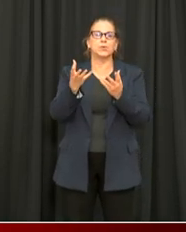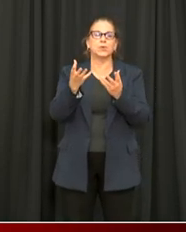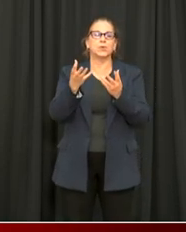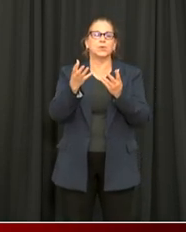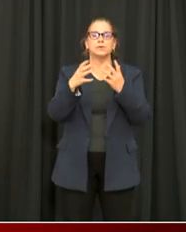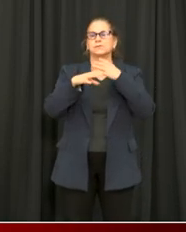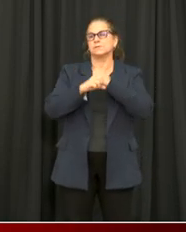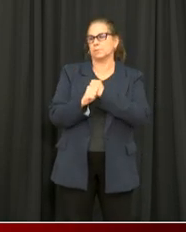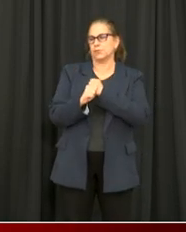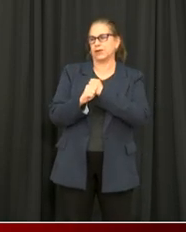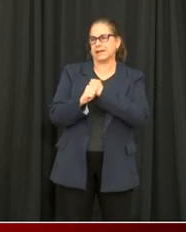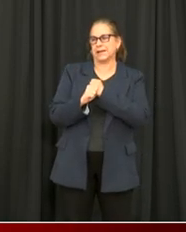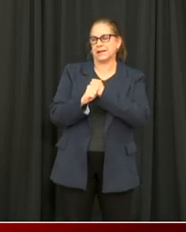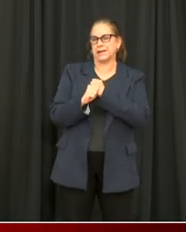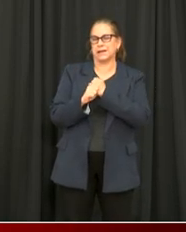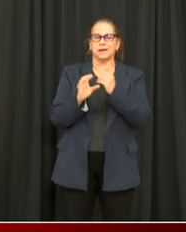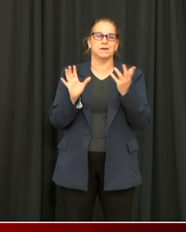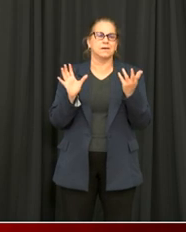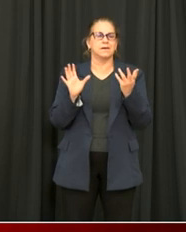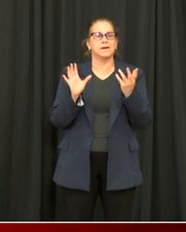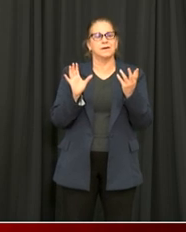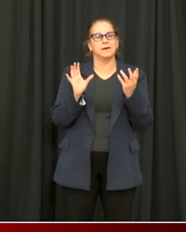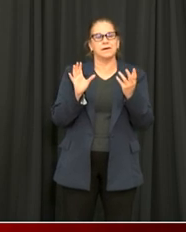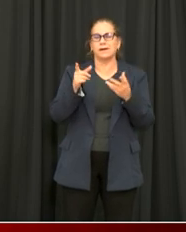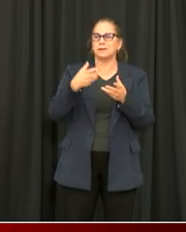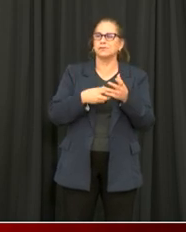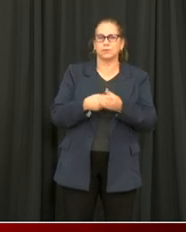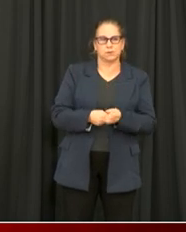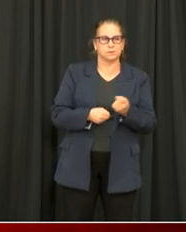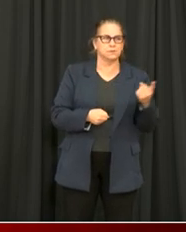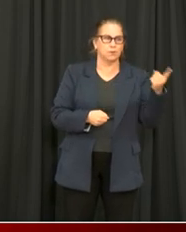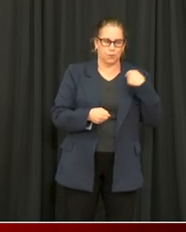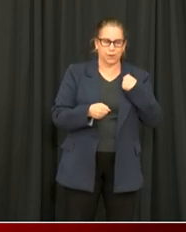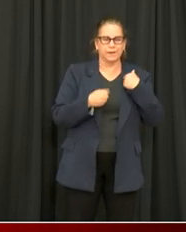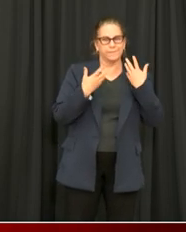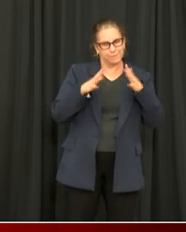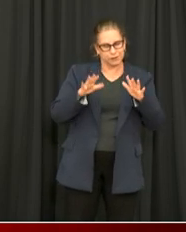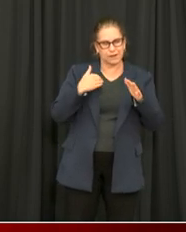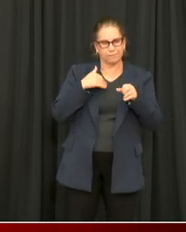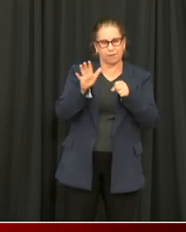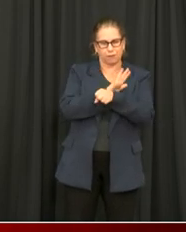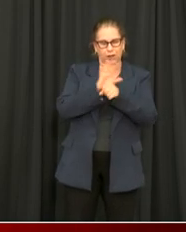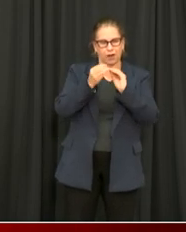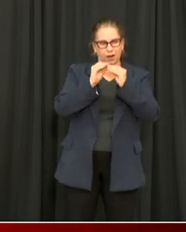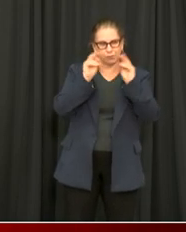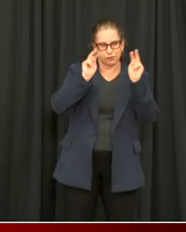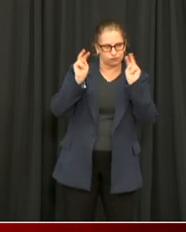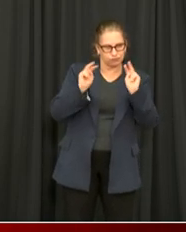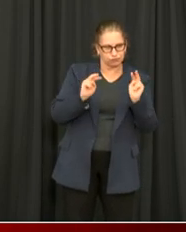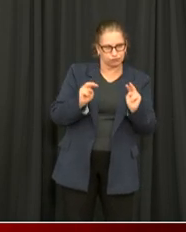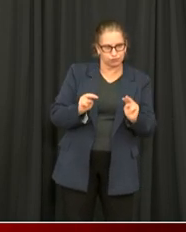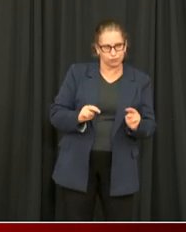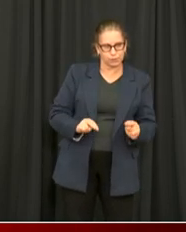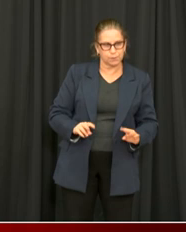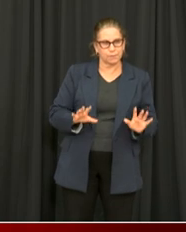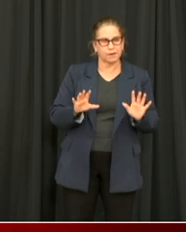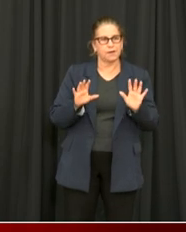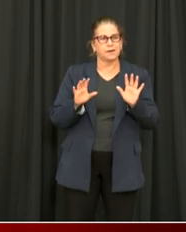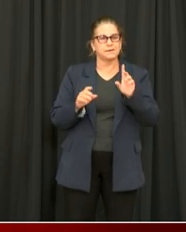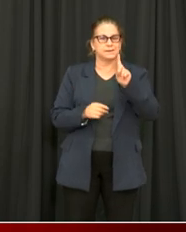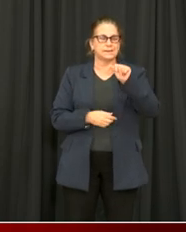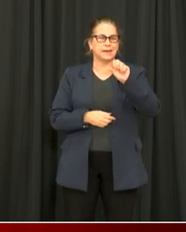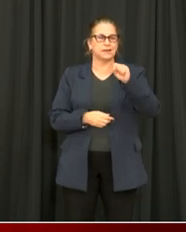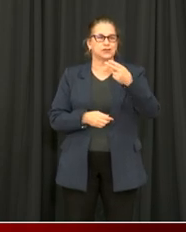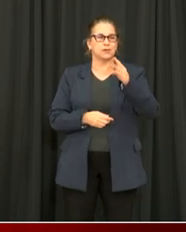again, a day in a hold, as you know, by looking at the dashboards. The other thing, as I mentioned to